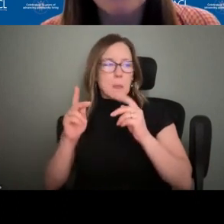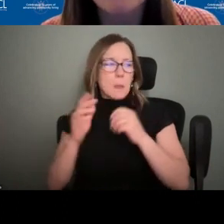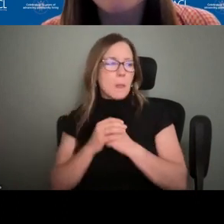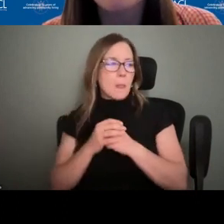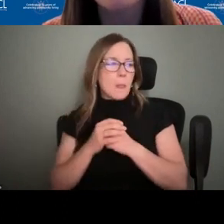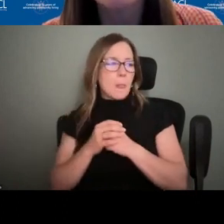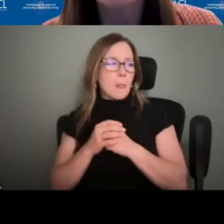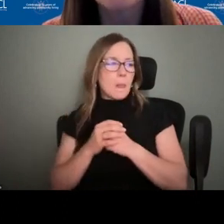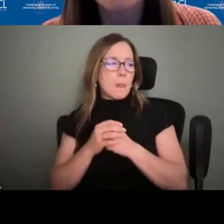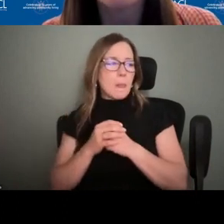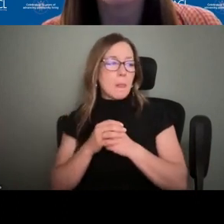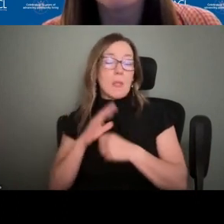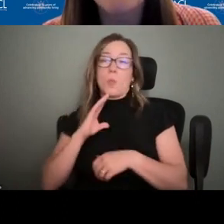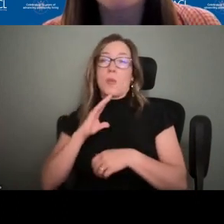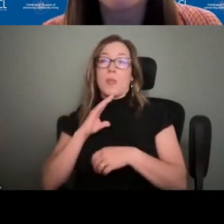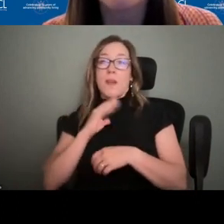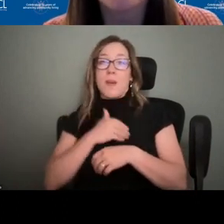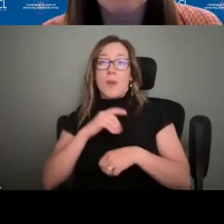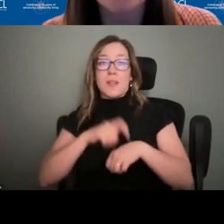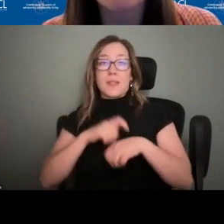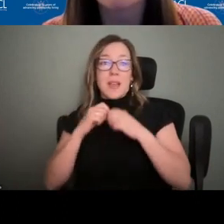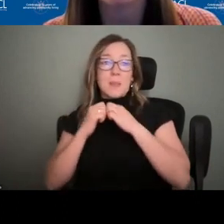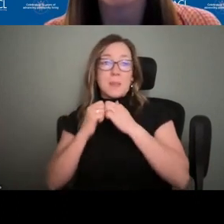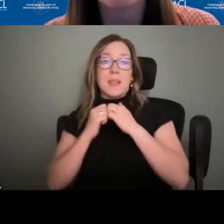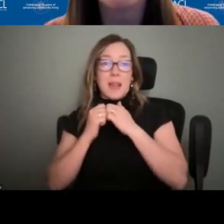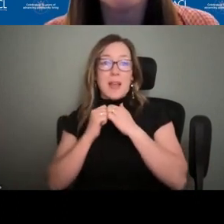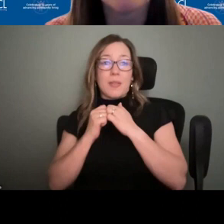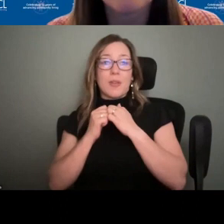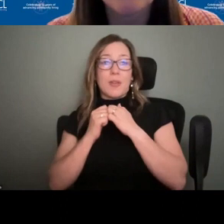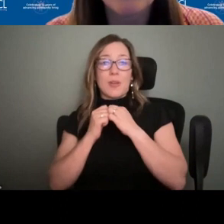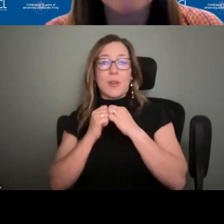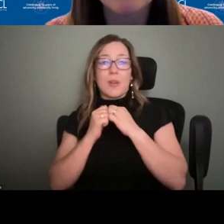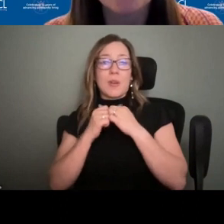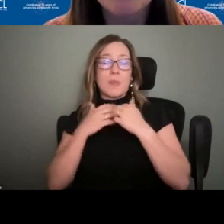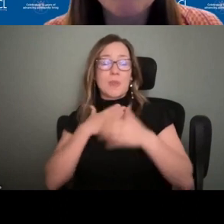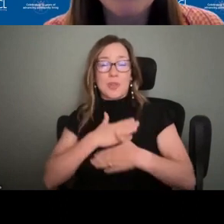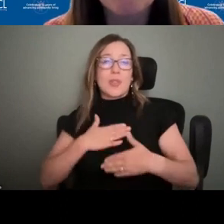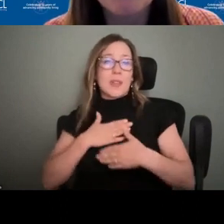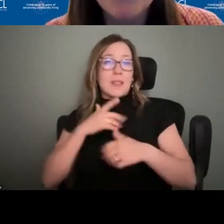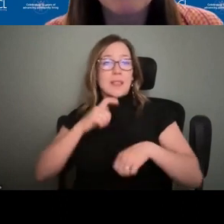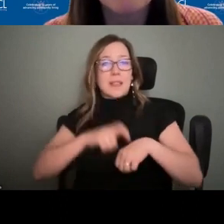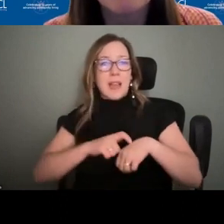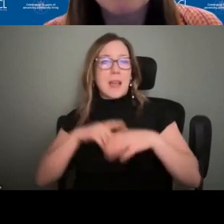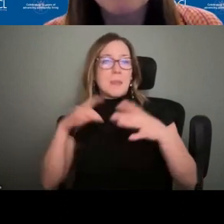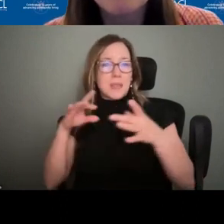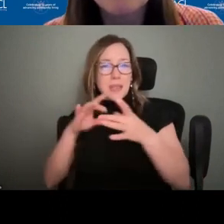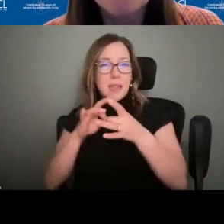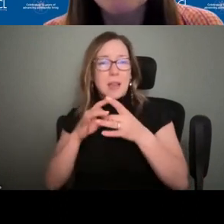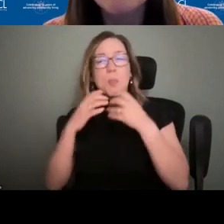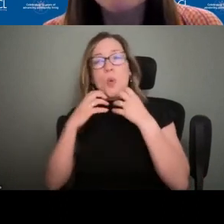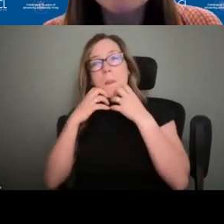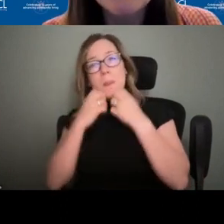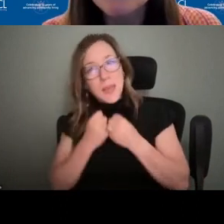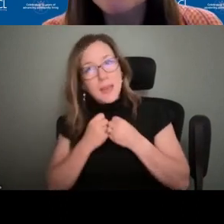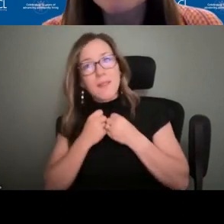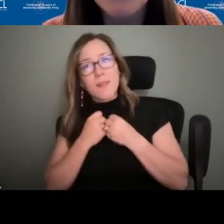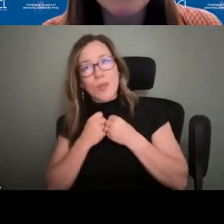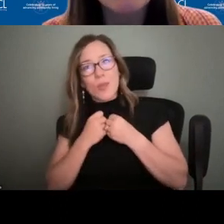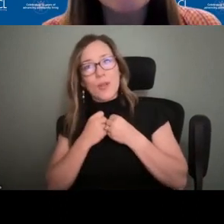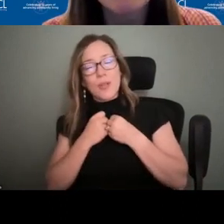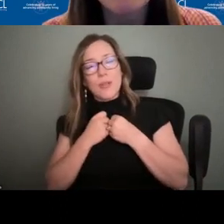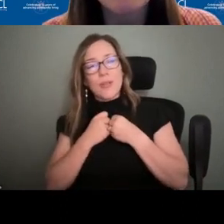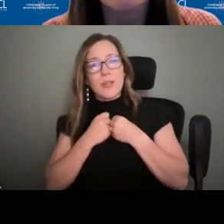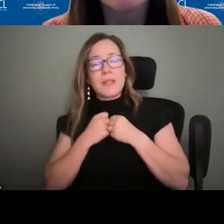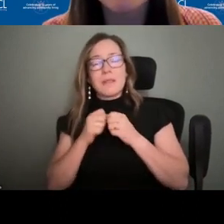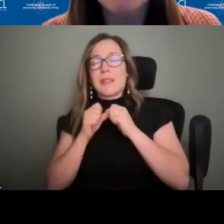our time together to work and connect our family, communities, and clients in more meaningful ways. Please continue